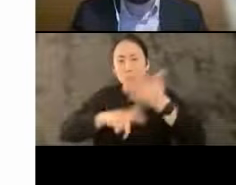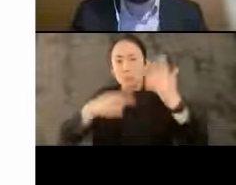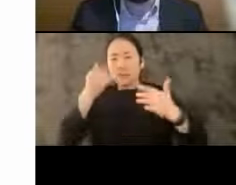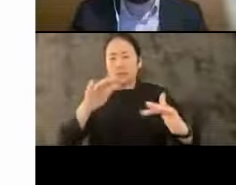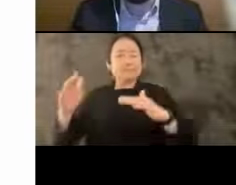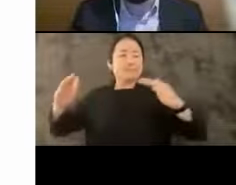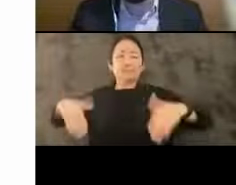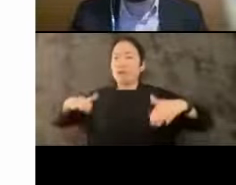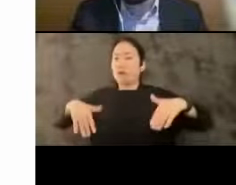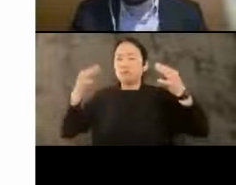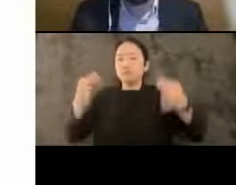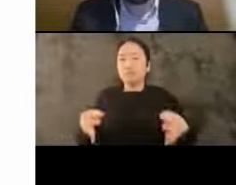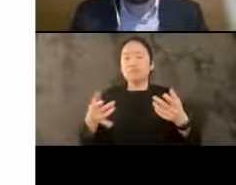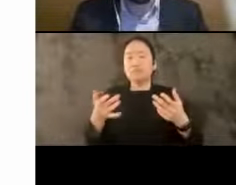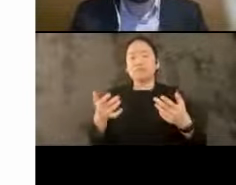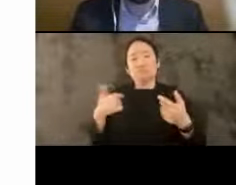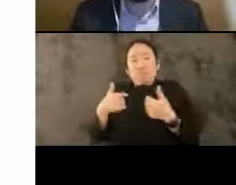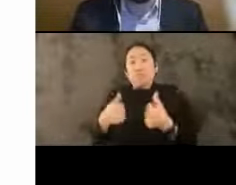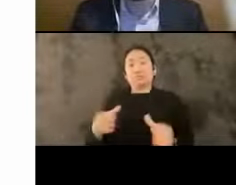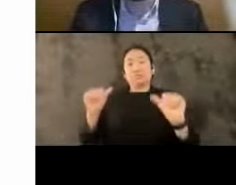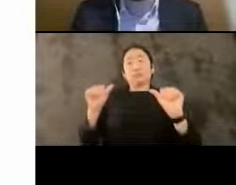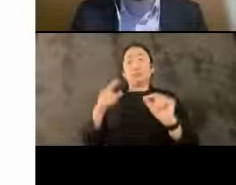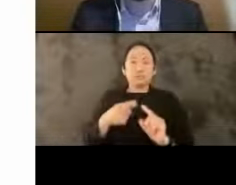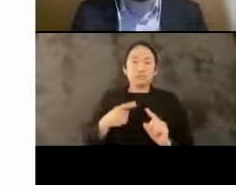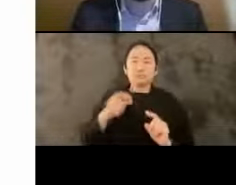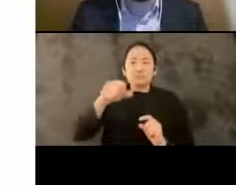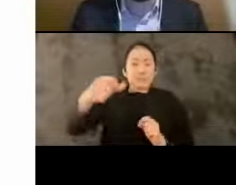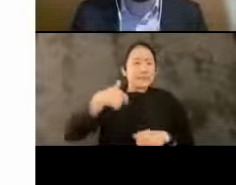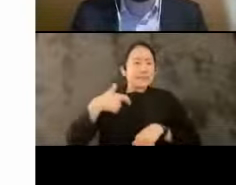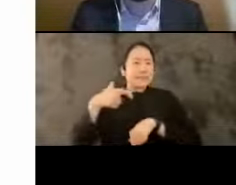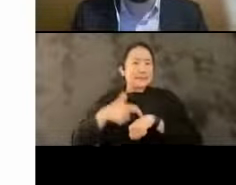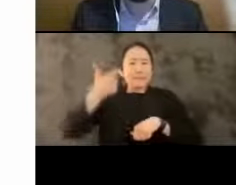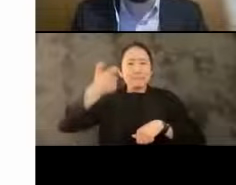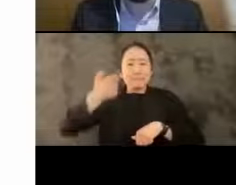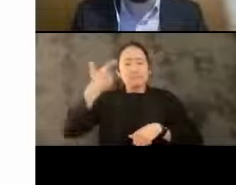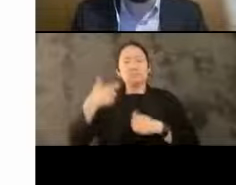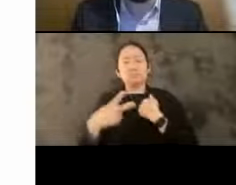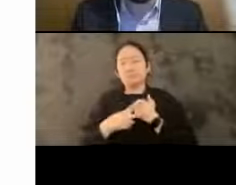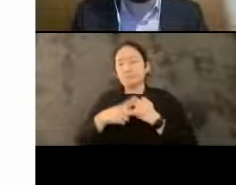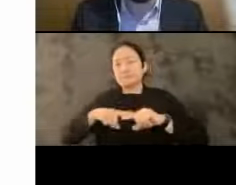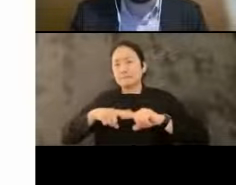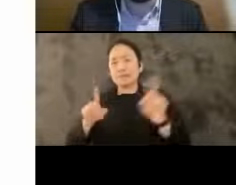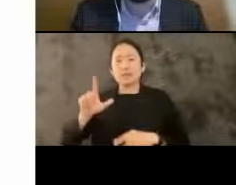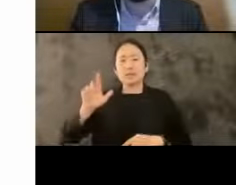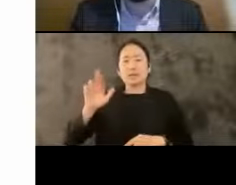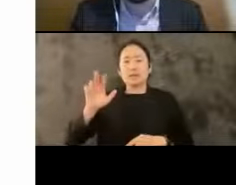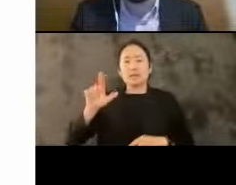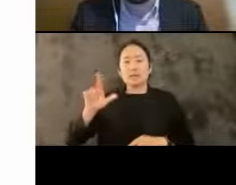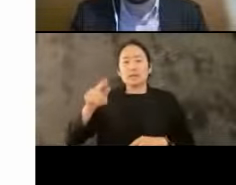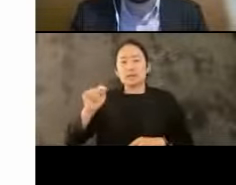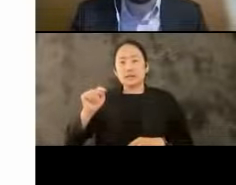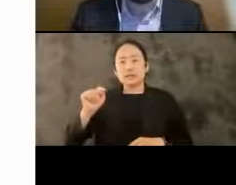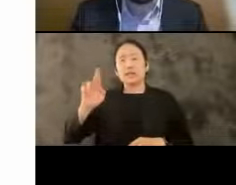but it is, there definitely would be differences in the travel time savings for light rail versus BRT or rapid